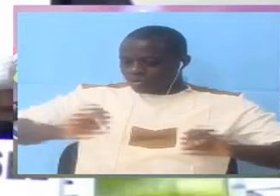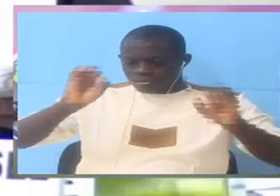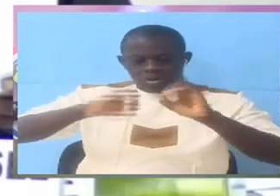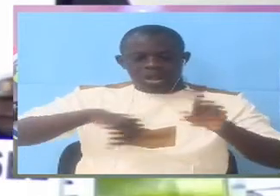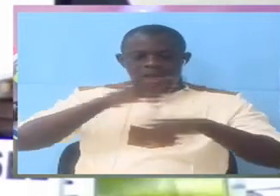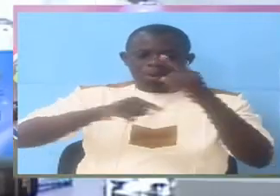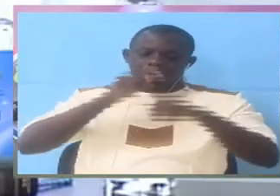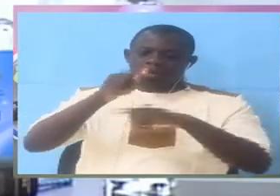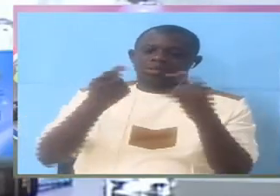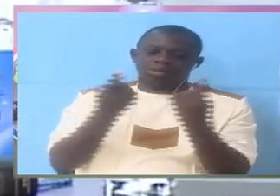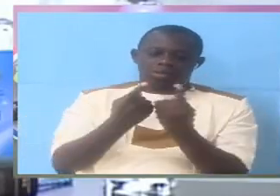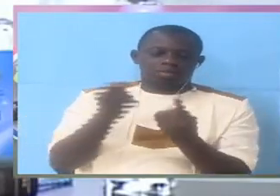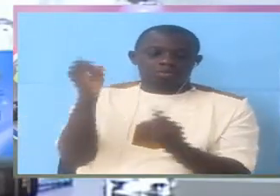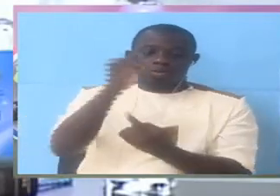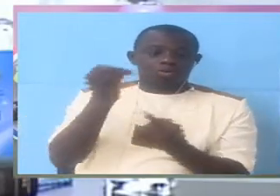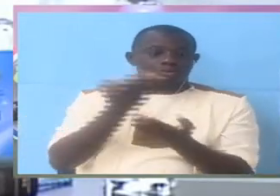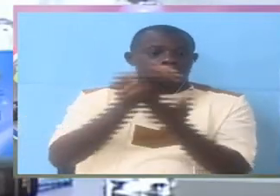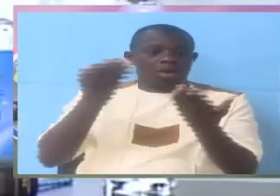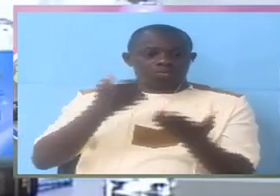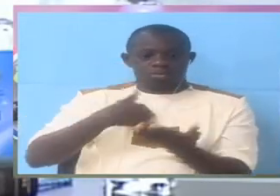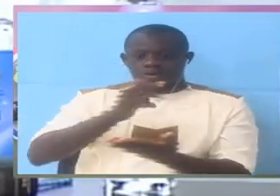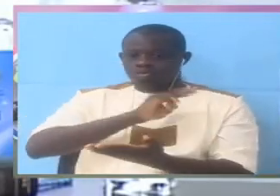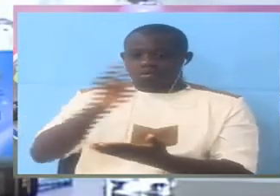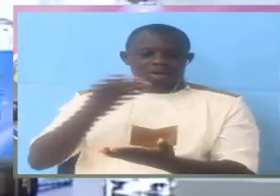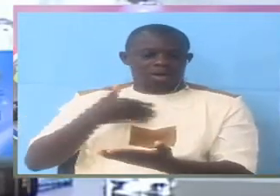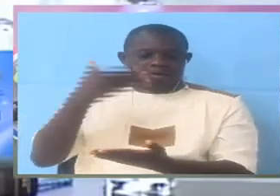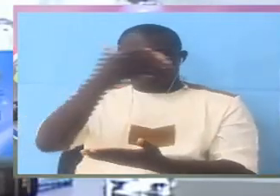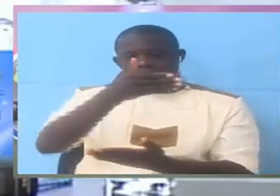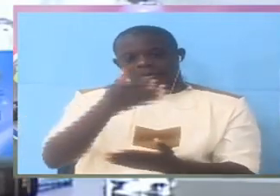So I cannot comment on something I'm not aware of.